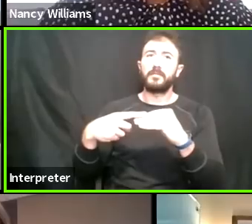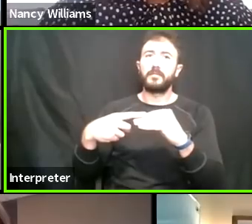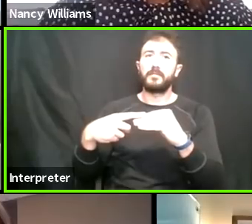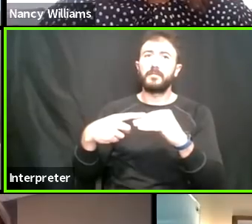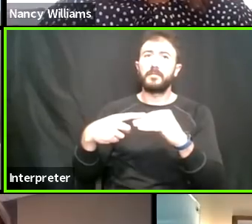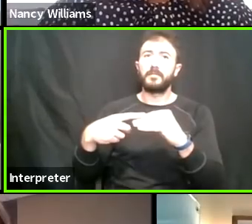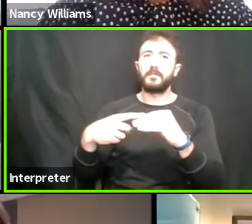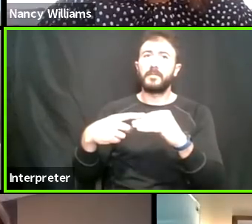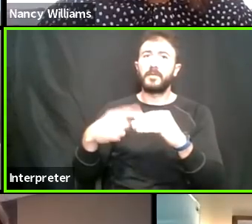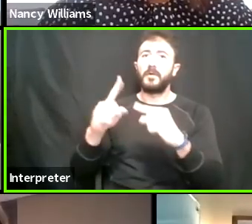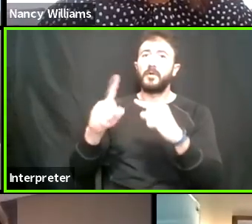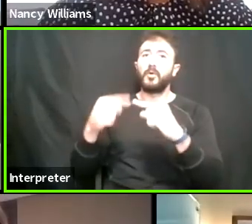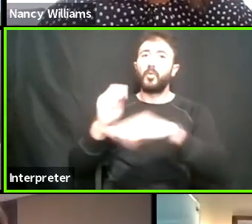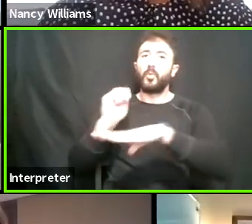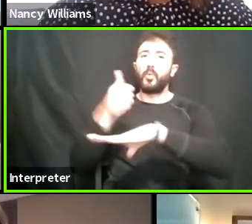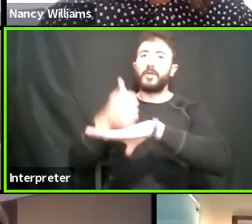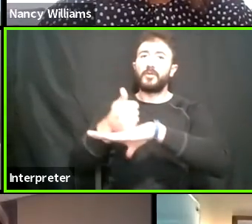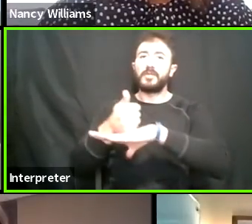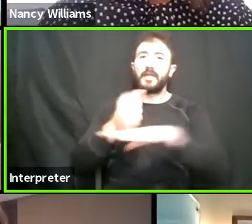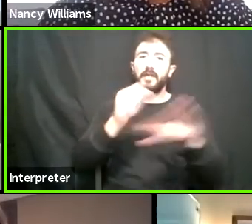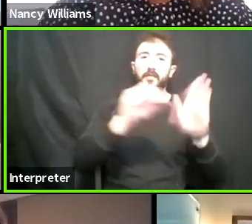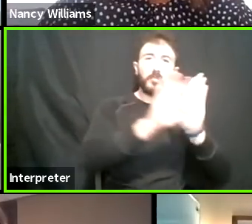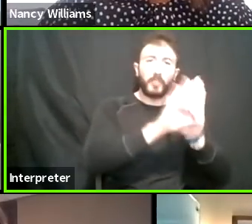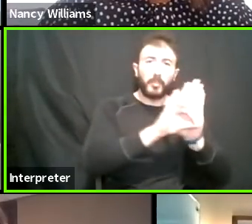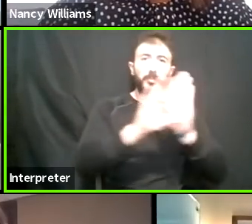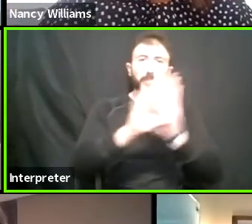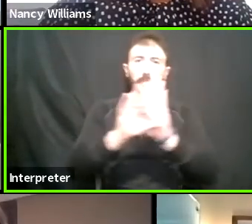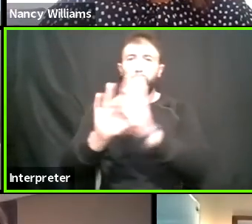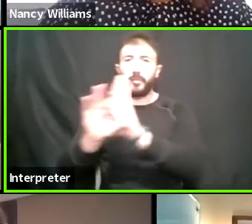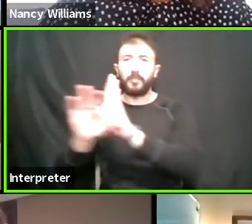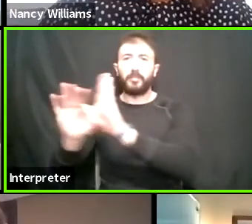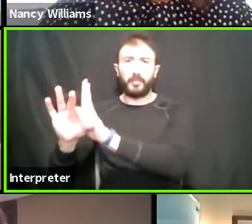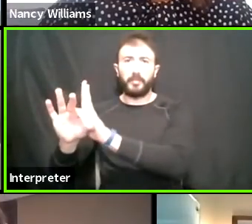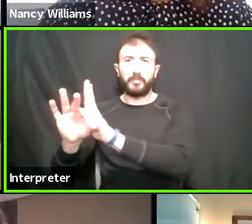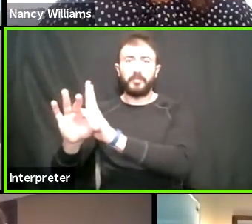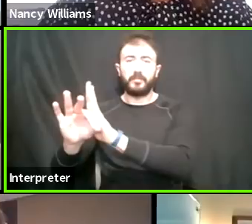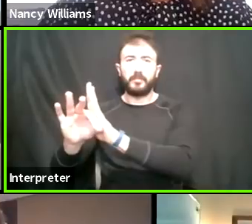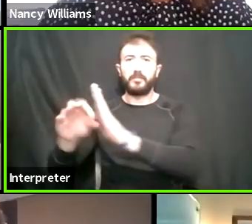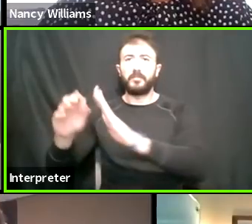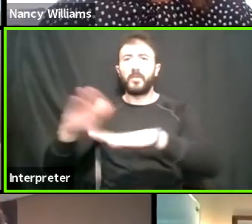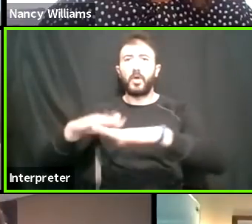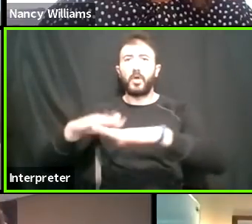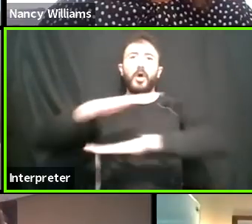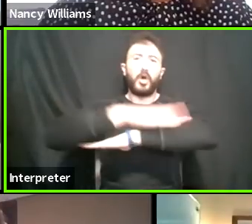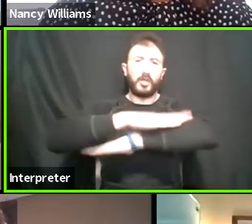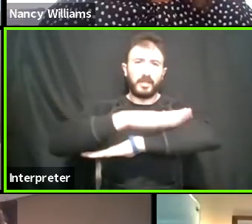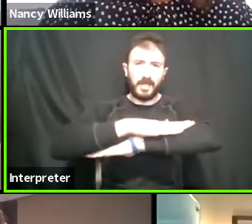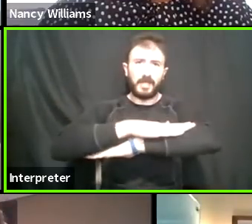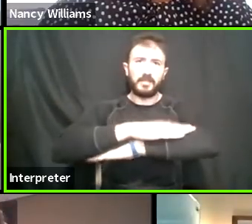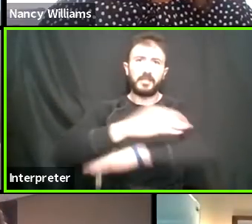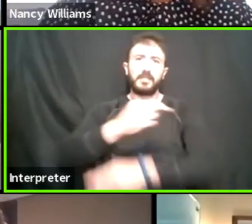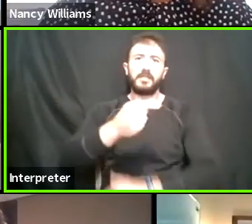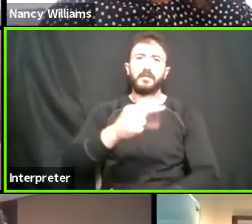putting dots on desks and so forth at grades 5 through 12? When does that start?